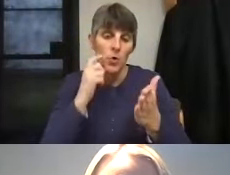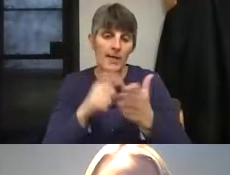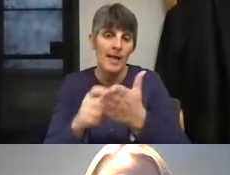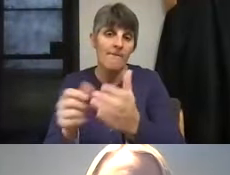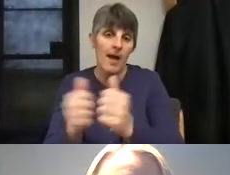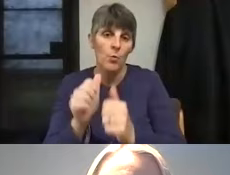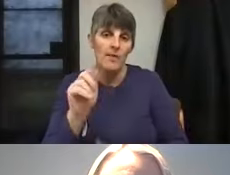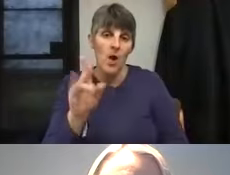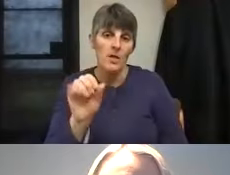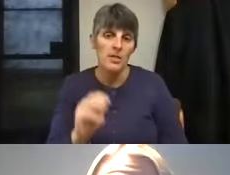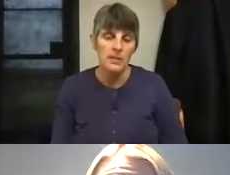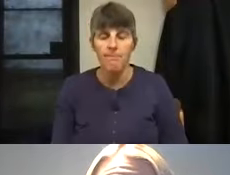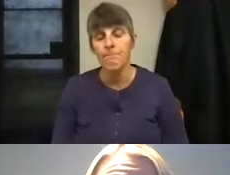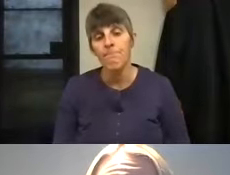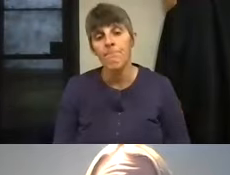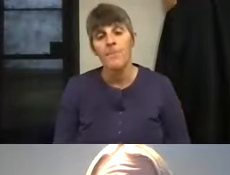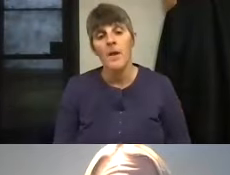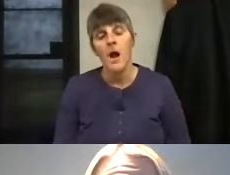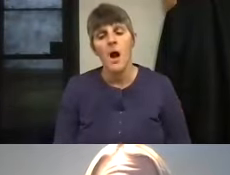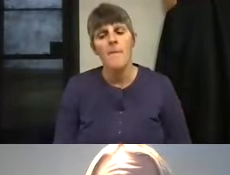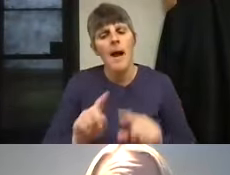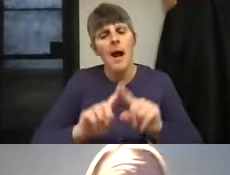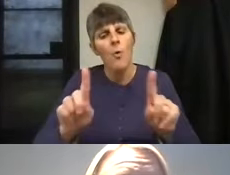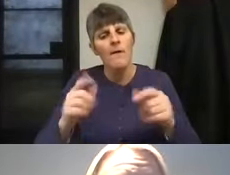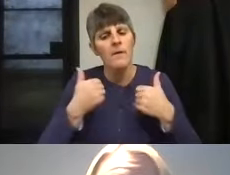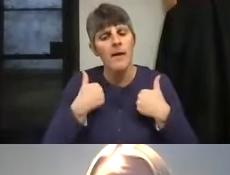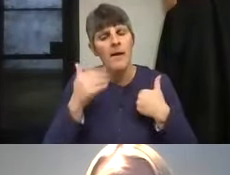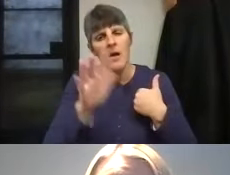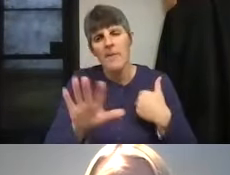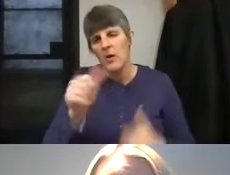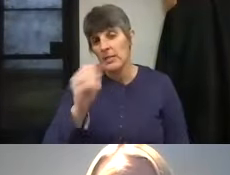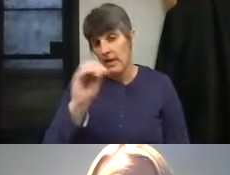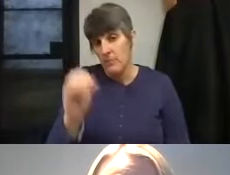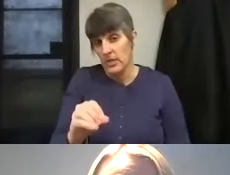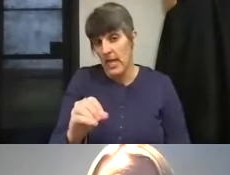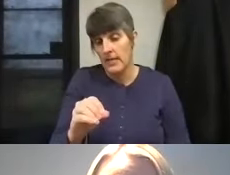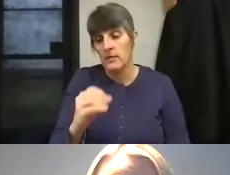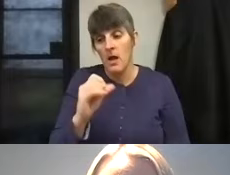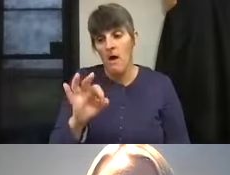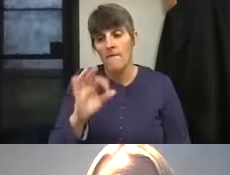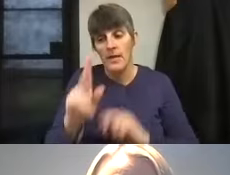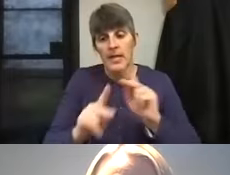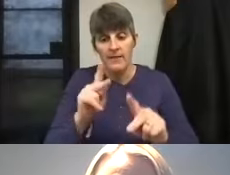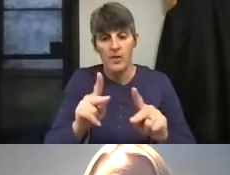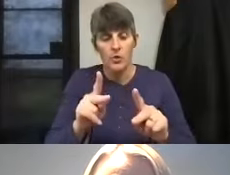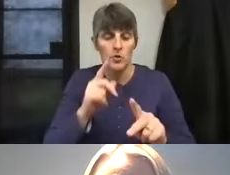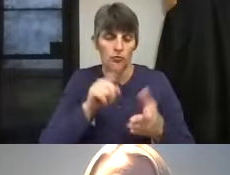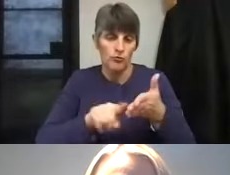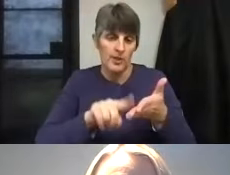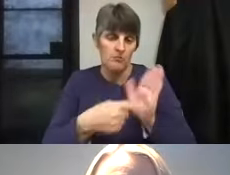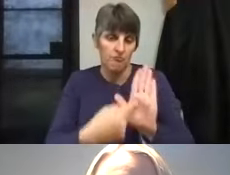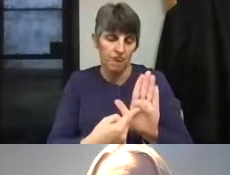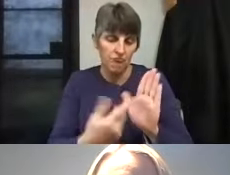with autism. However, there are about 10% of individuals, the research